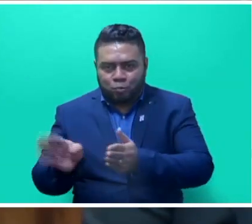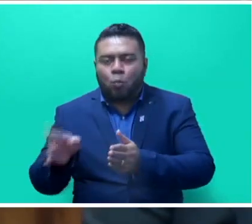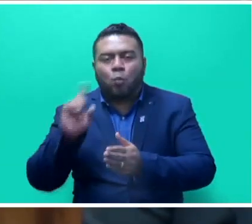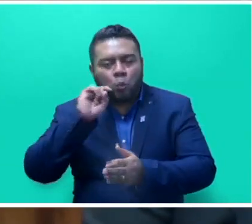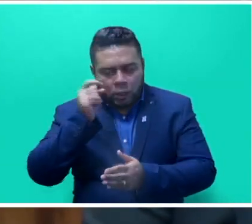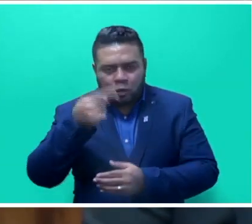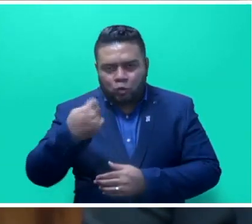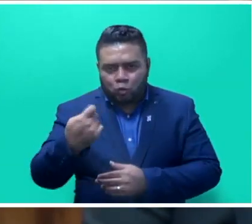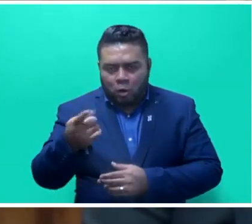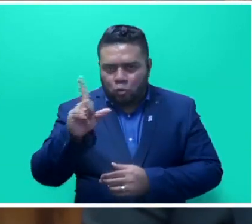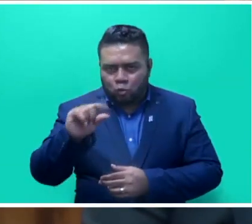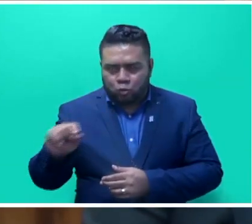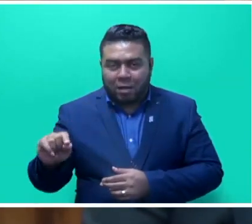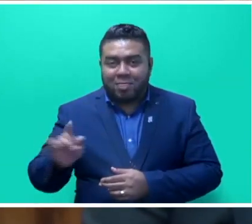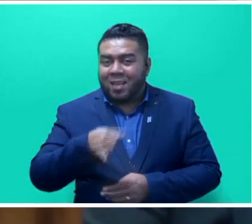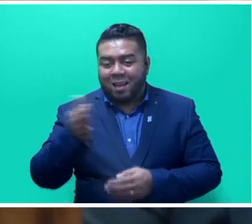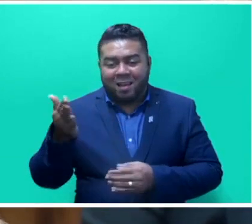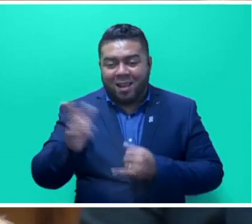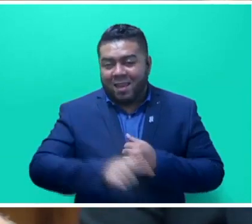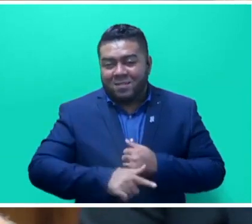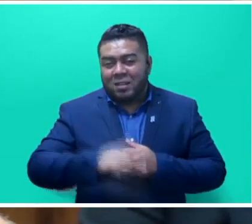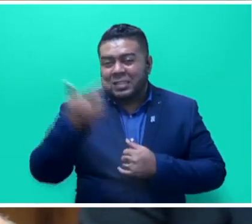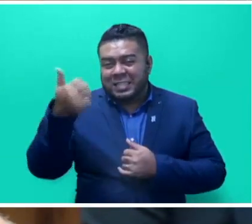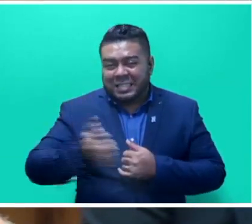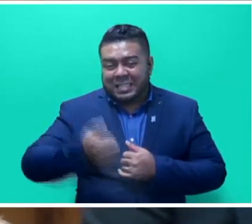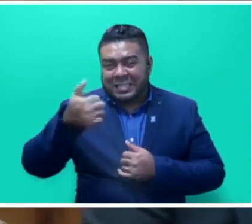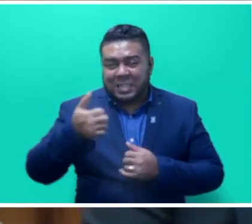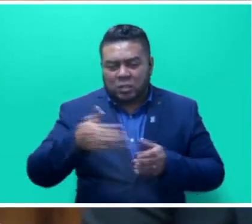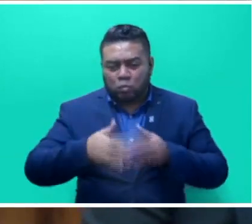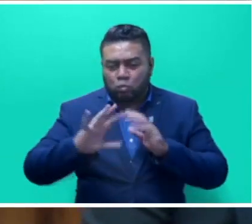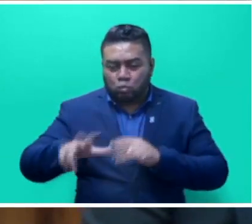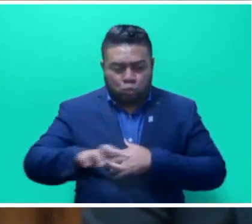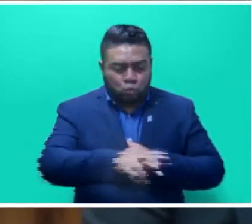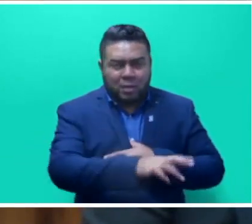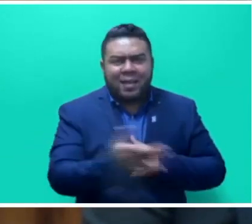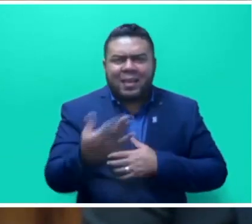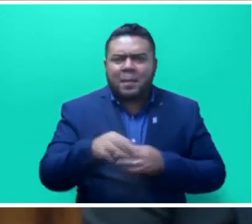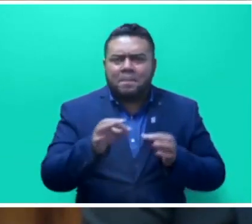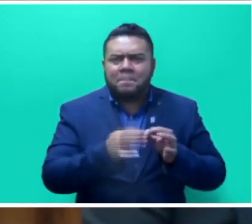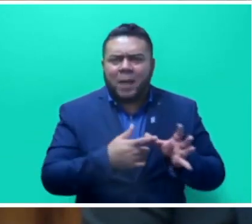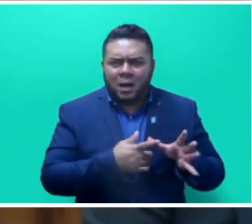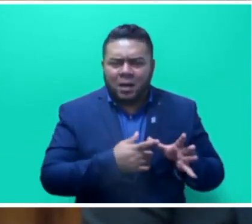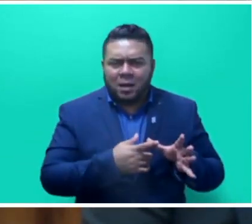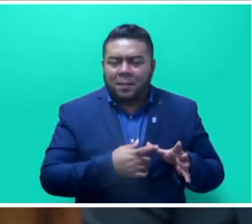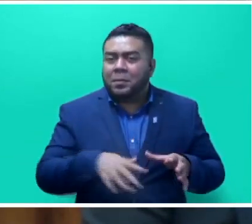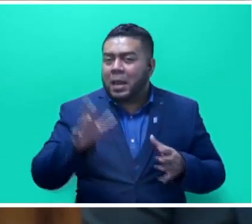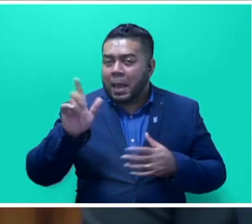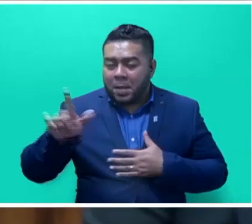Mr. Speaker, sir, the remaining 6 settlements, Vale, Wangueya, Inba, Punika in